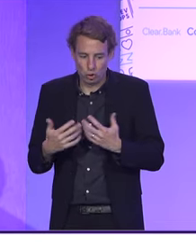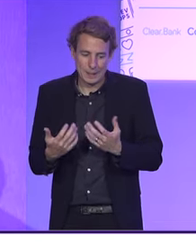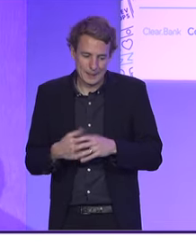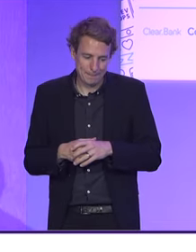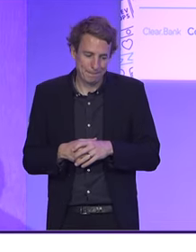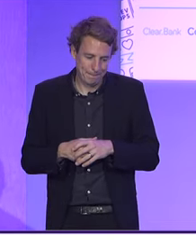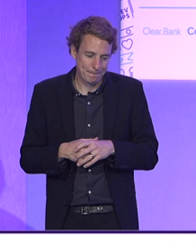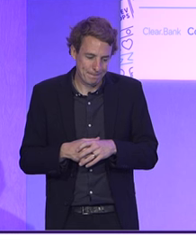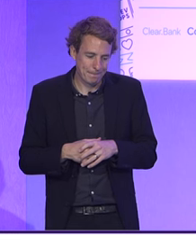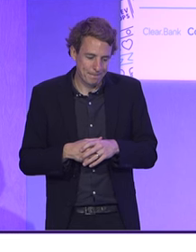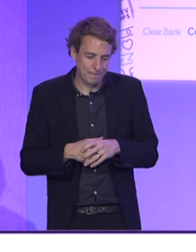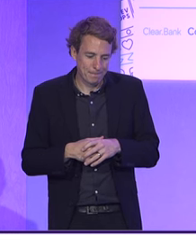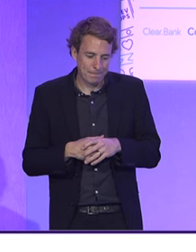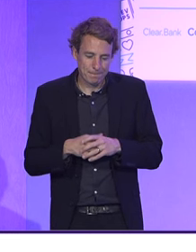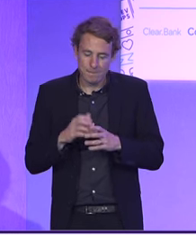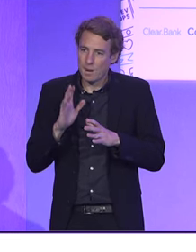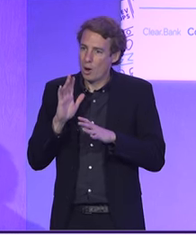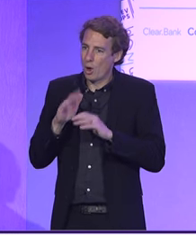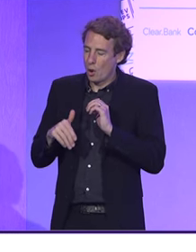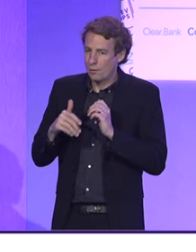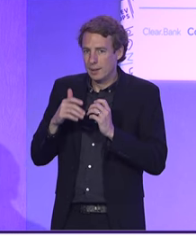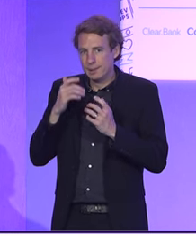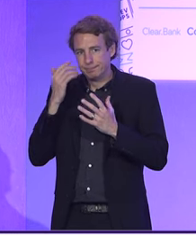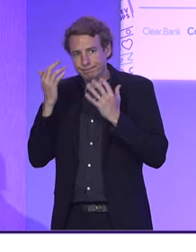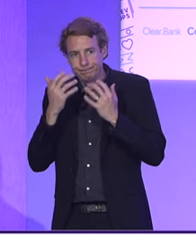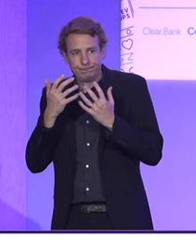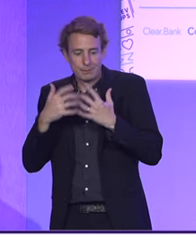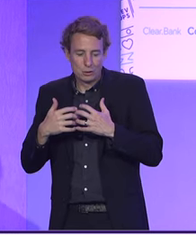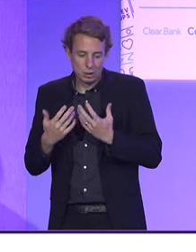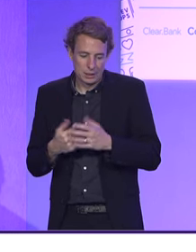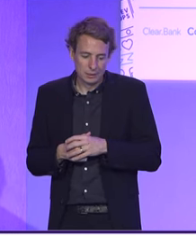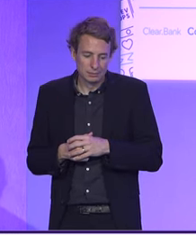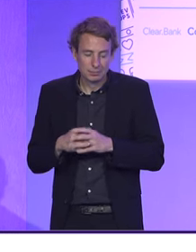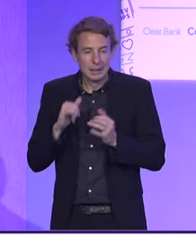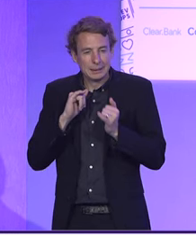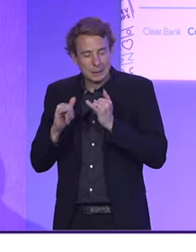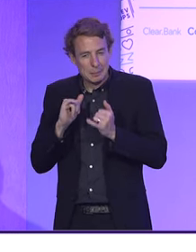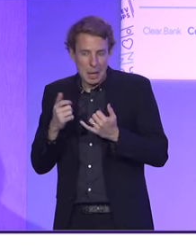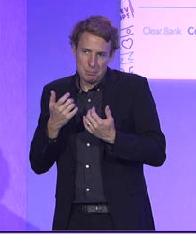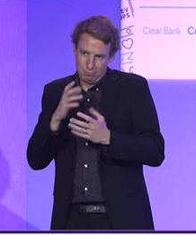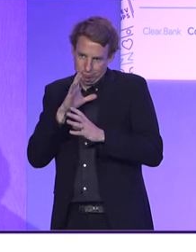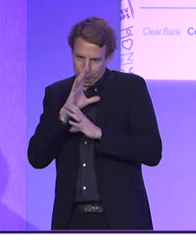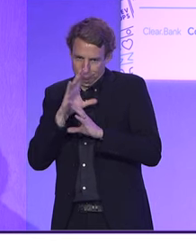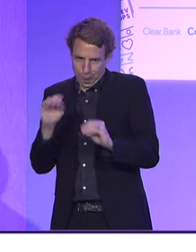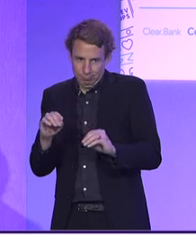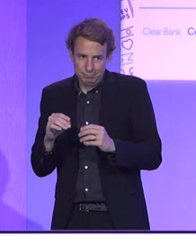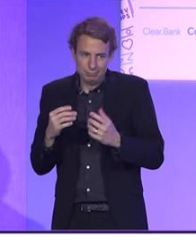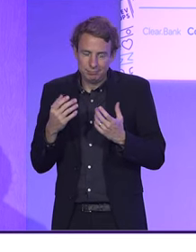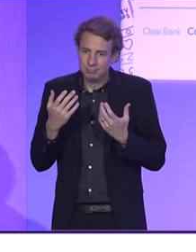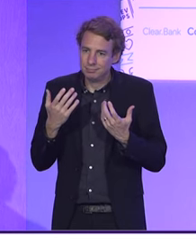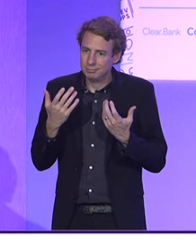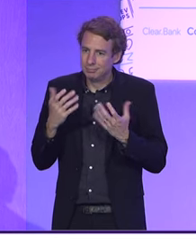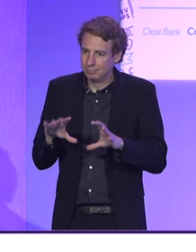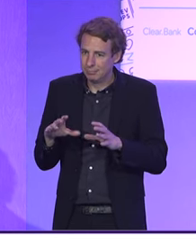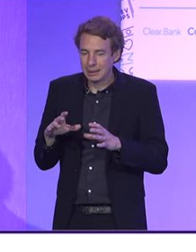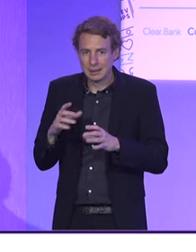So sometimes, basically, I'm a developer. I have been coding